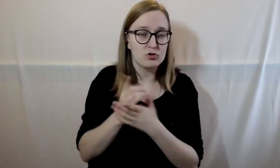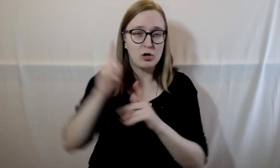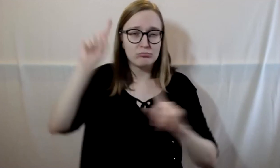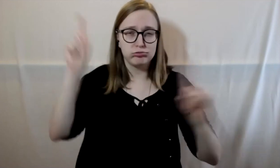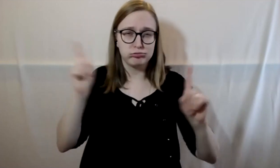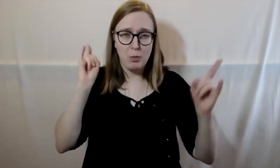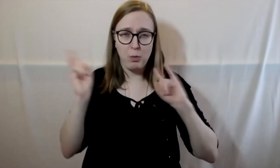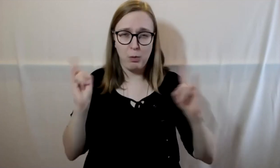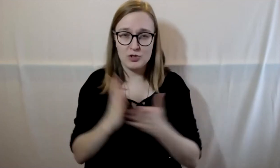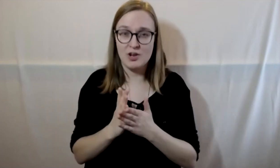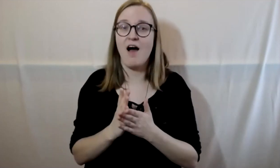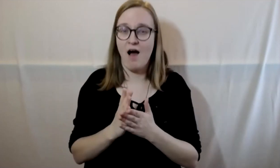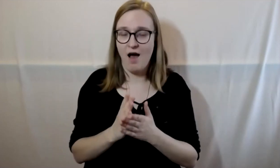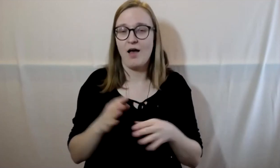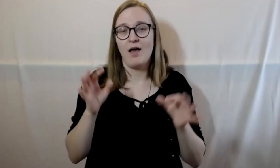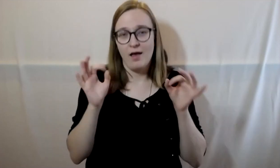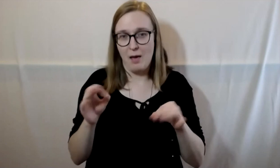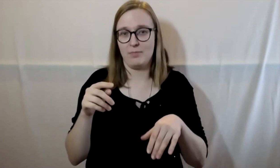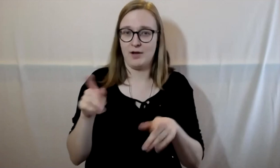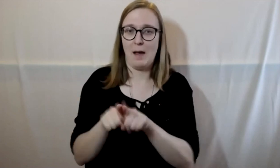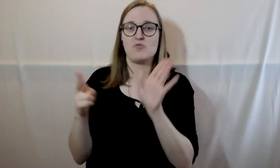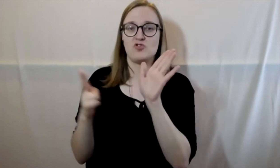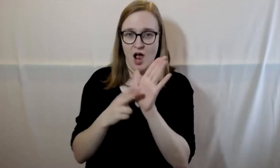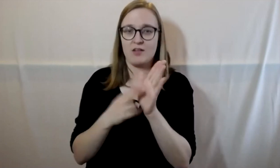time for me to go as well before it starts.